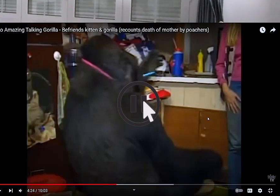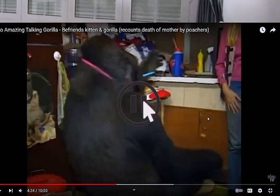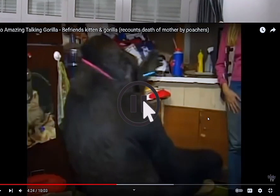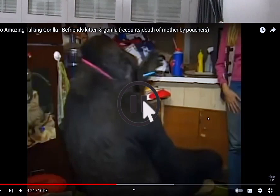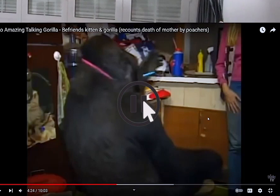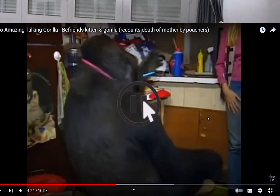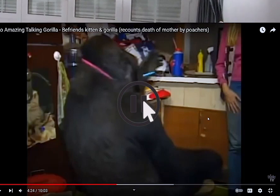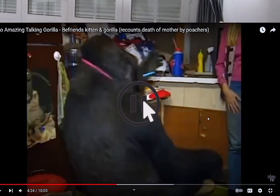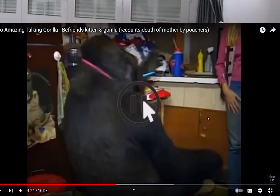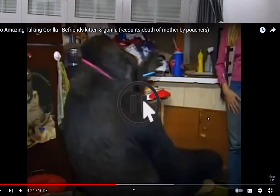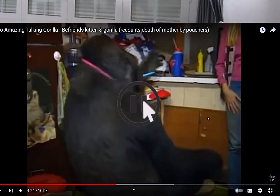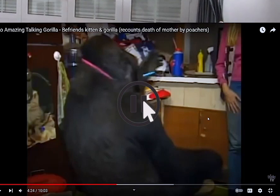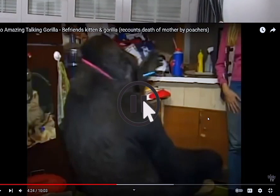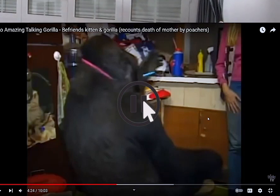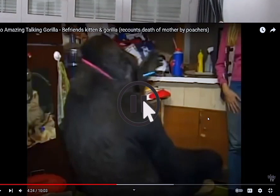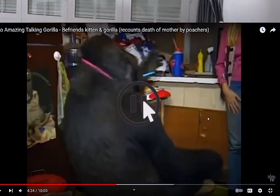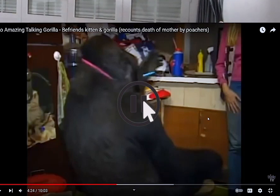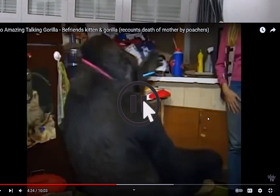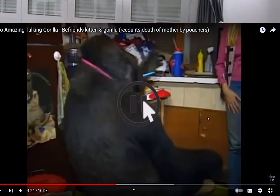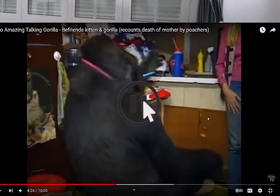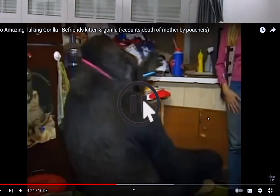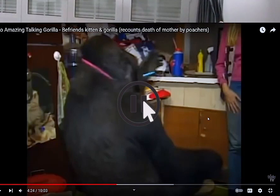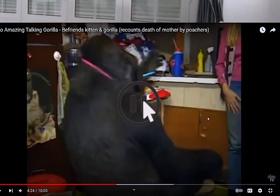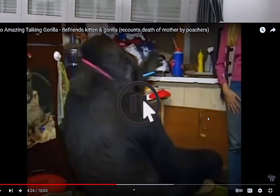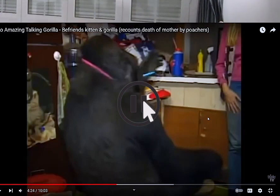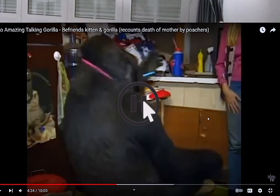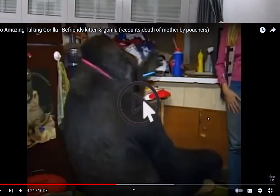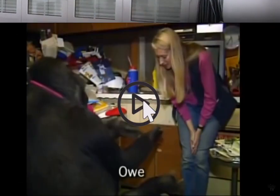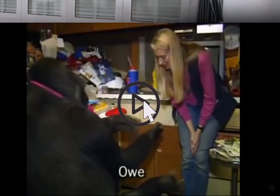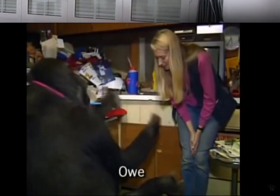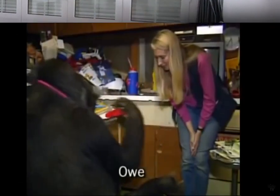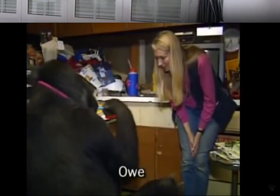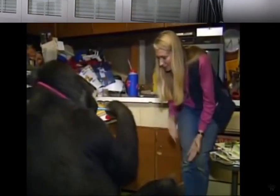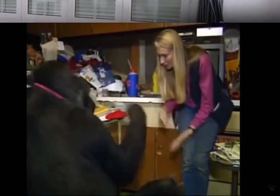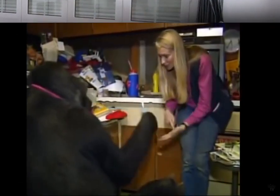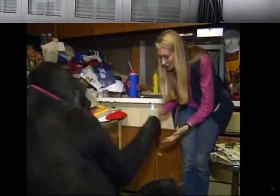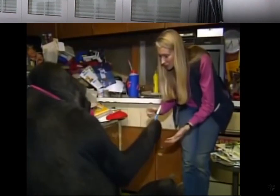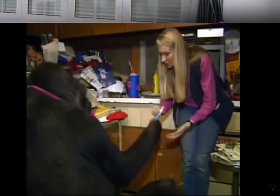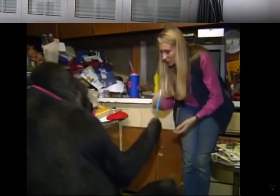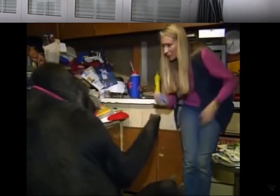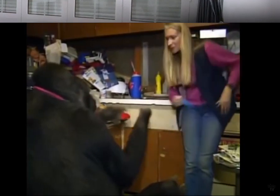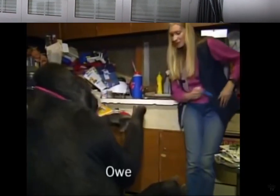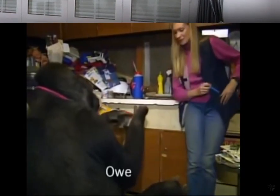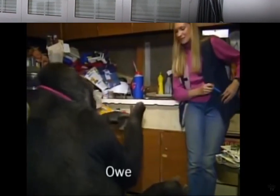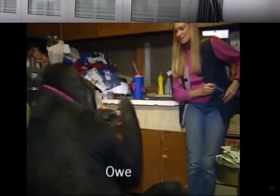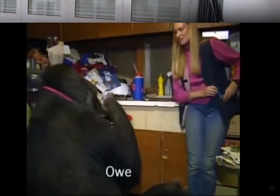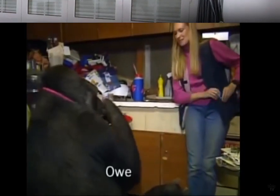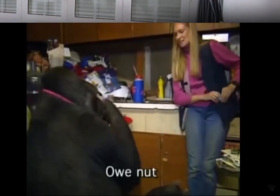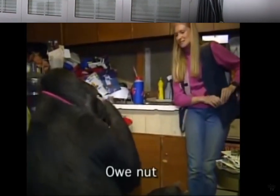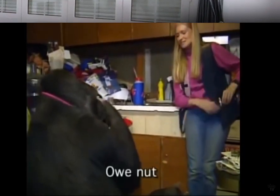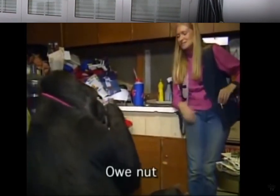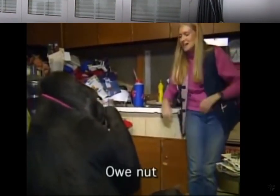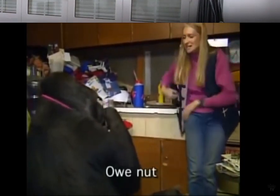is doing this because it knows it means gorilla. It's communicating. She had been given a voice and used it freely to